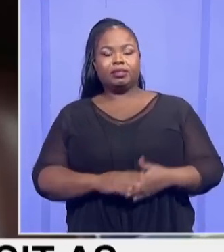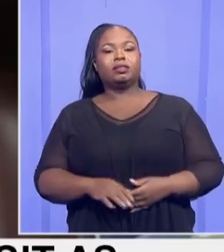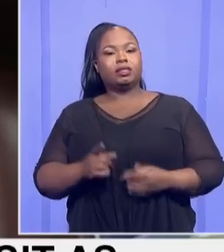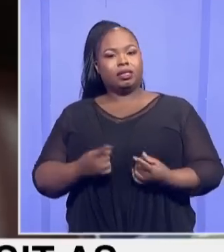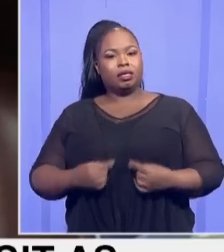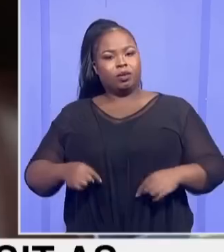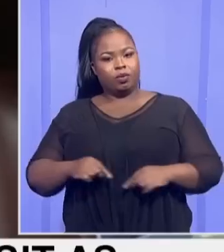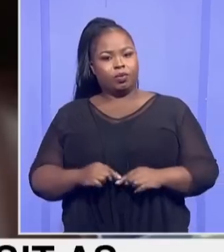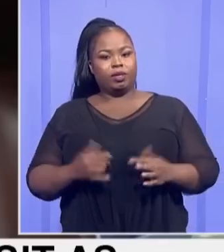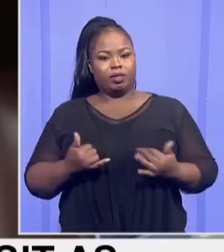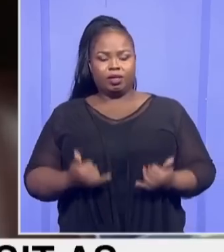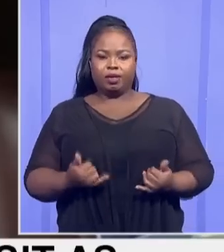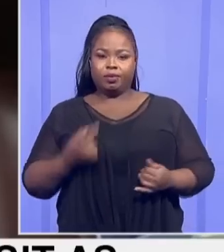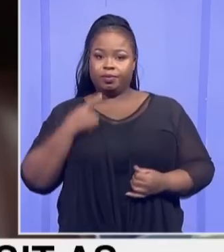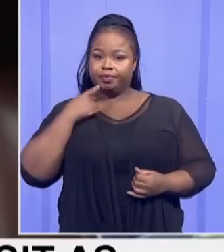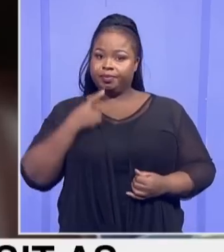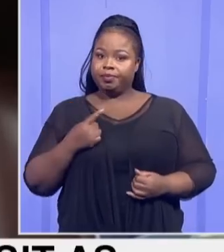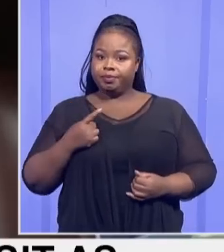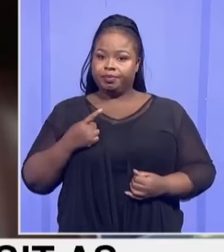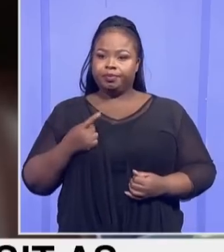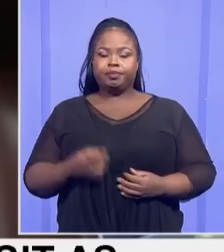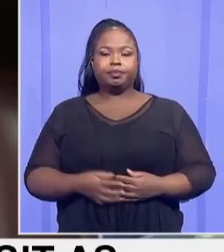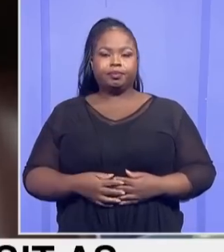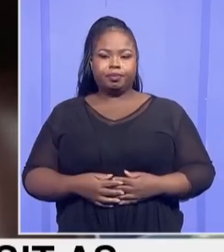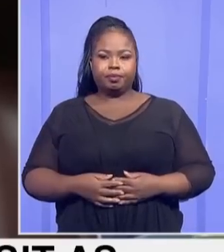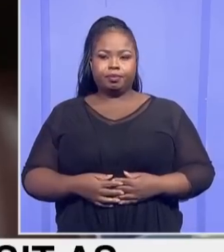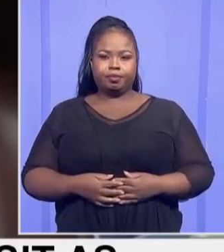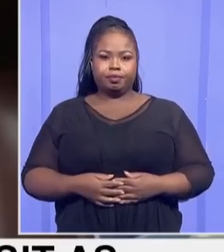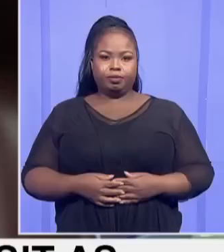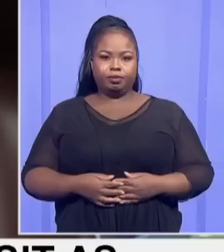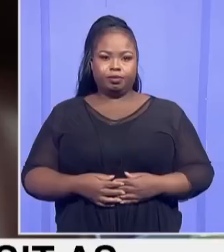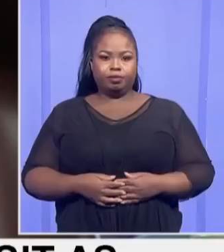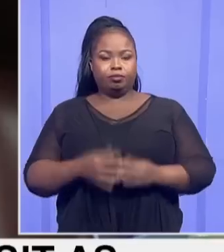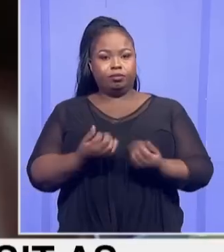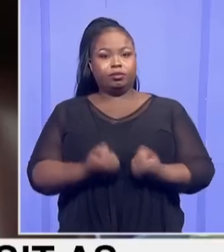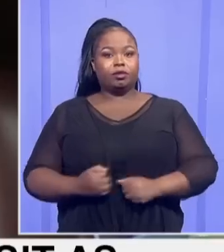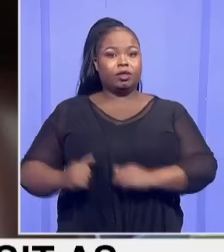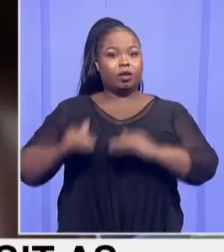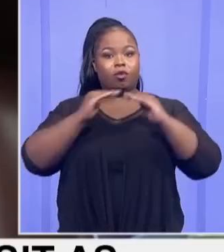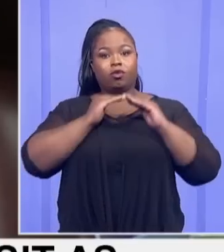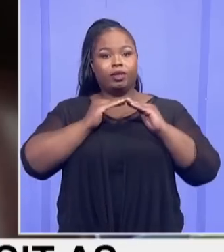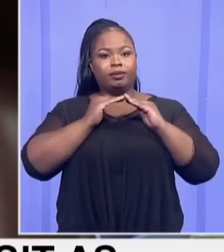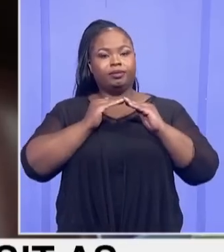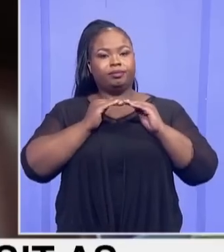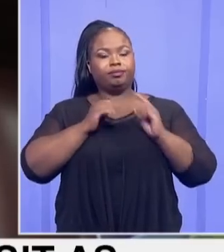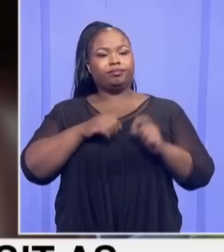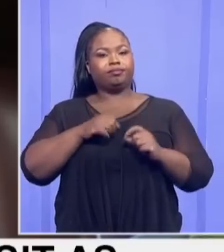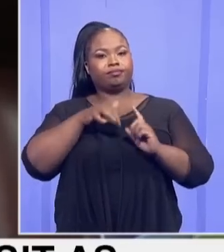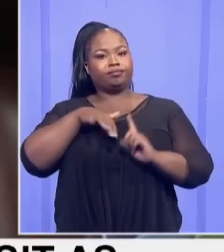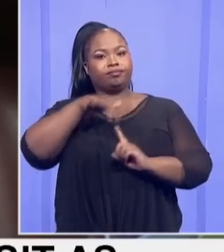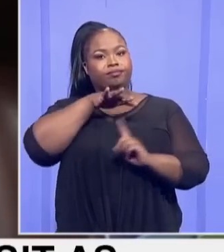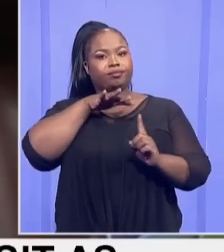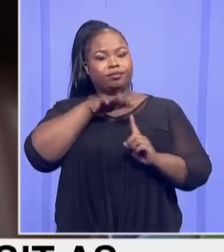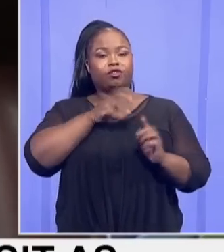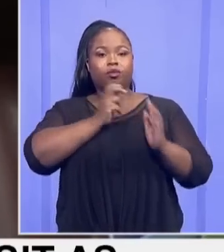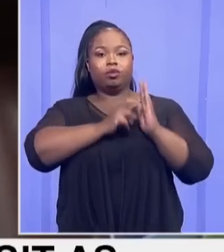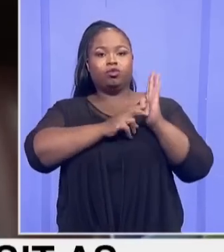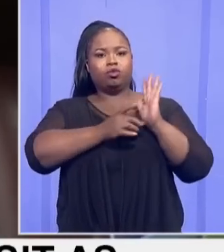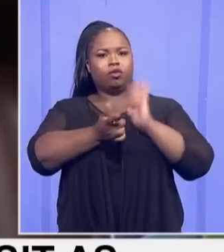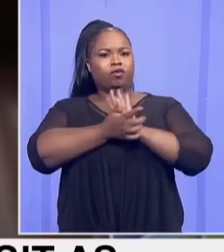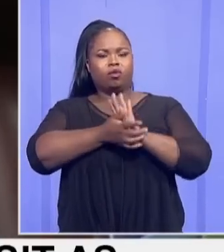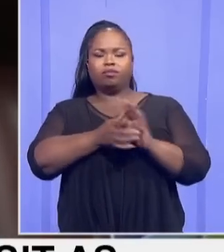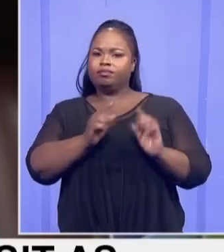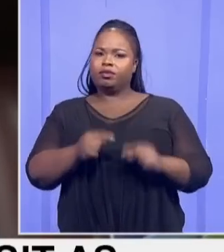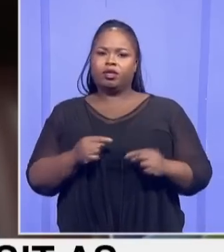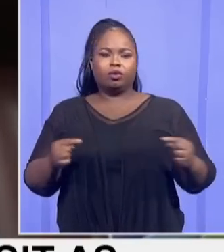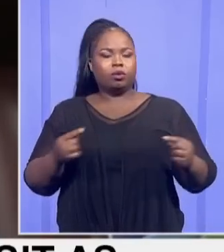moved to state that a democratic state based on the rule of law cannot exist